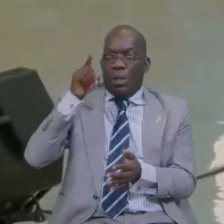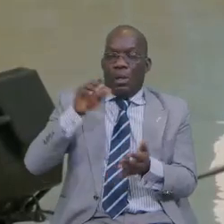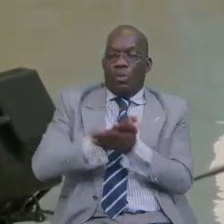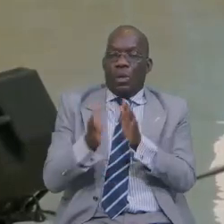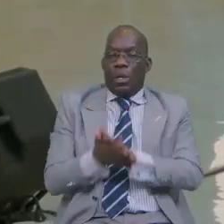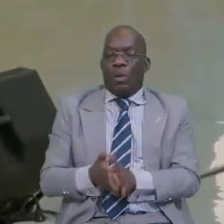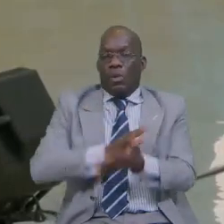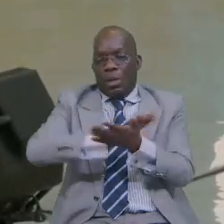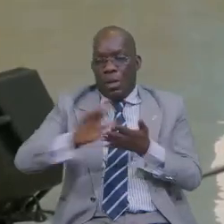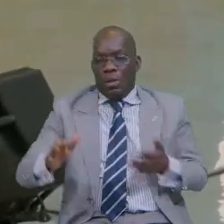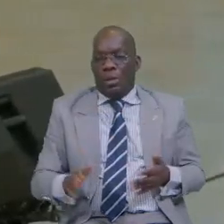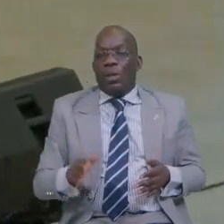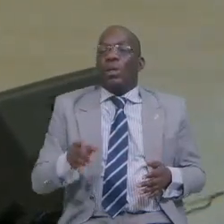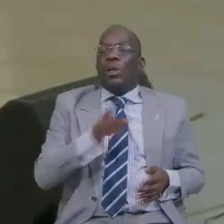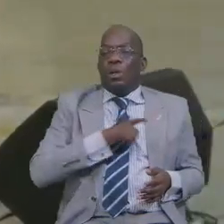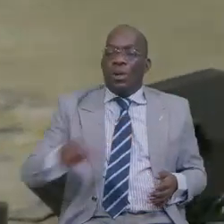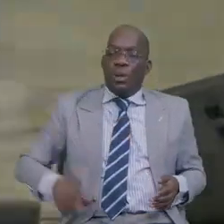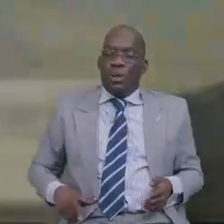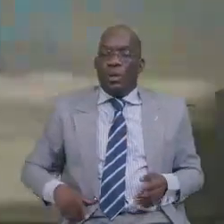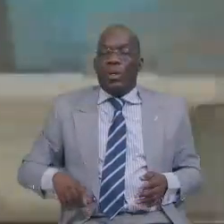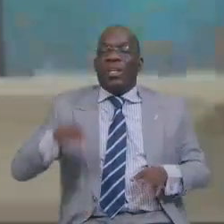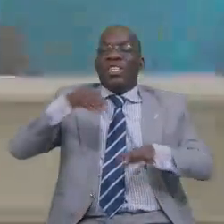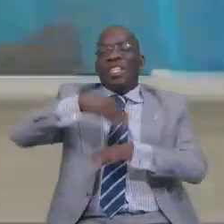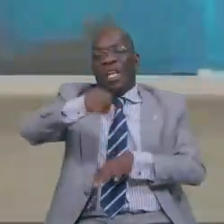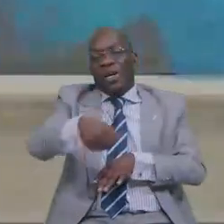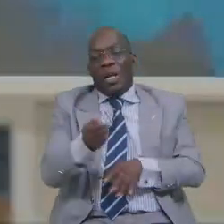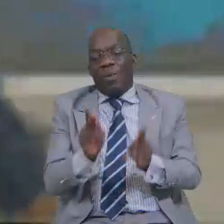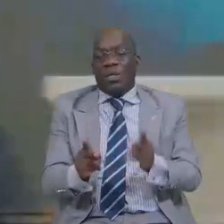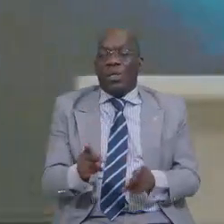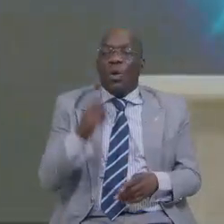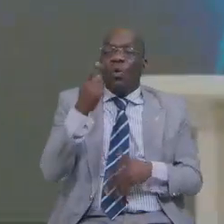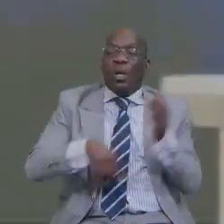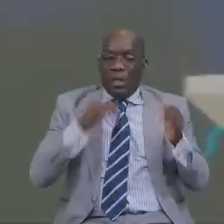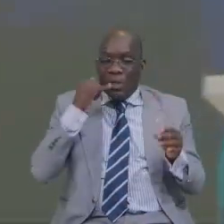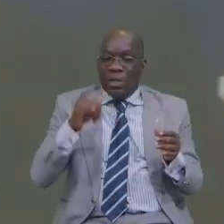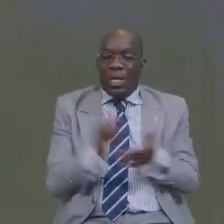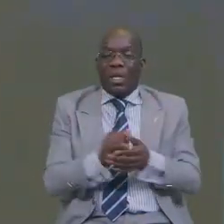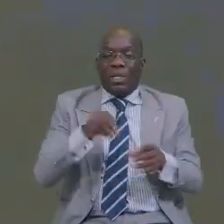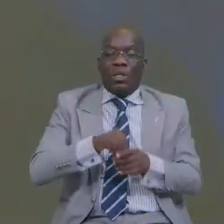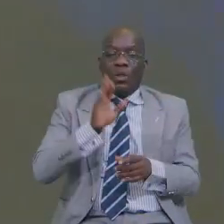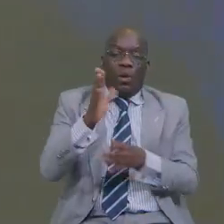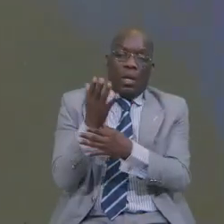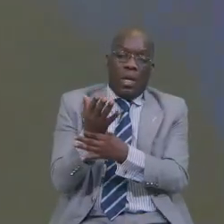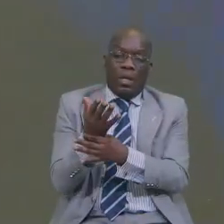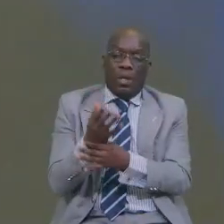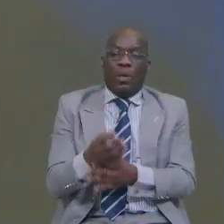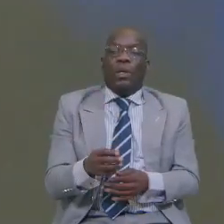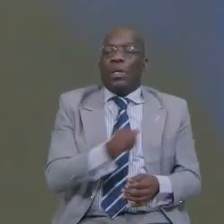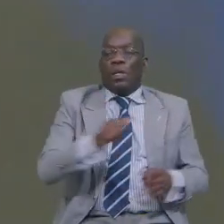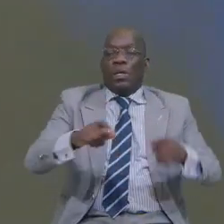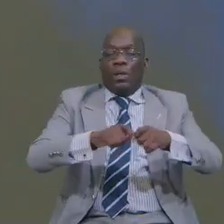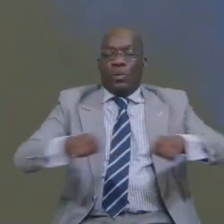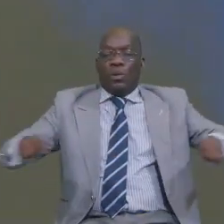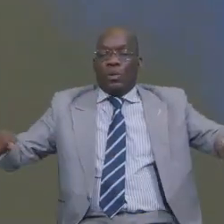send. What's in your hand there? A rod. Point it to that thing, the water will become